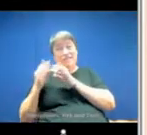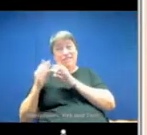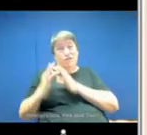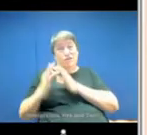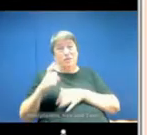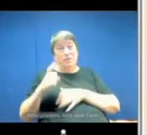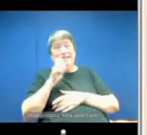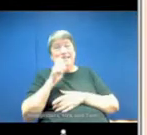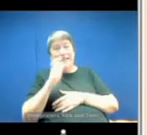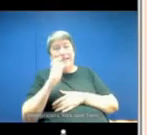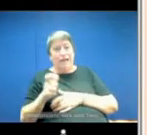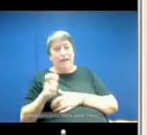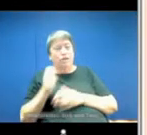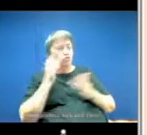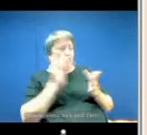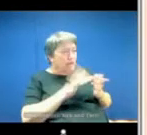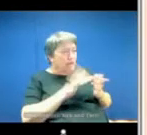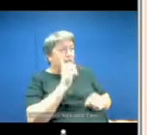table interpreter there.